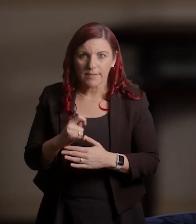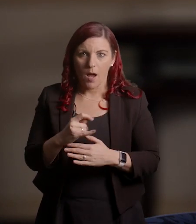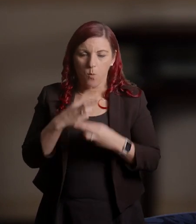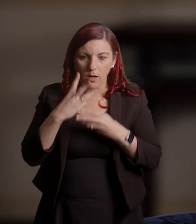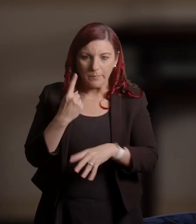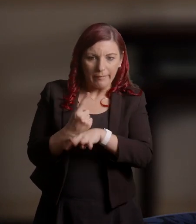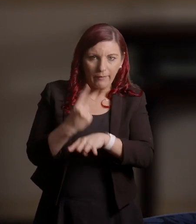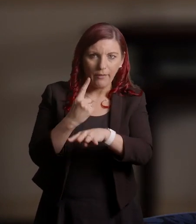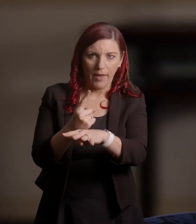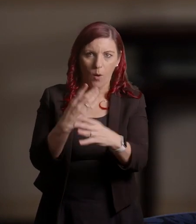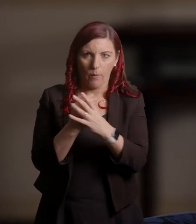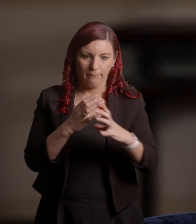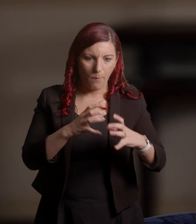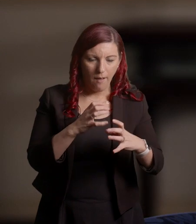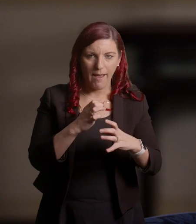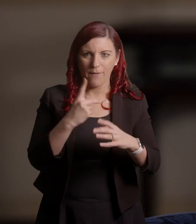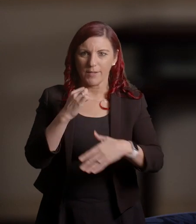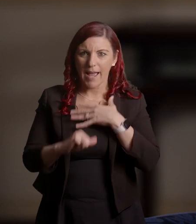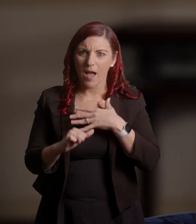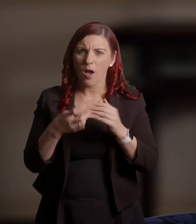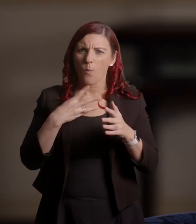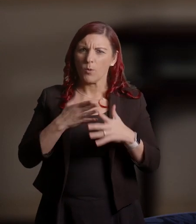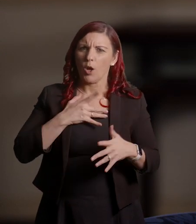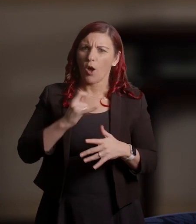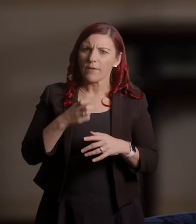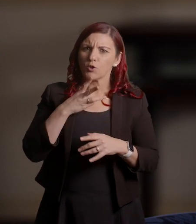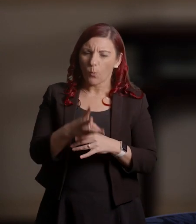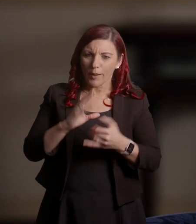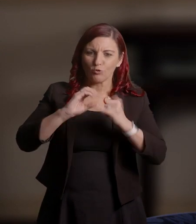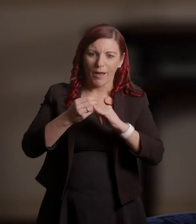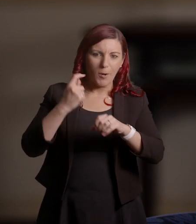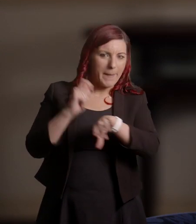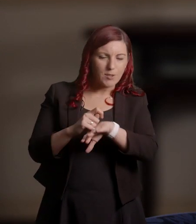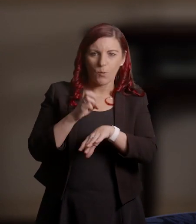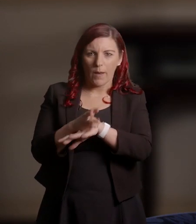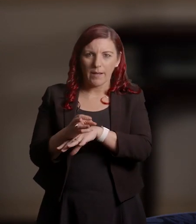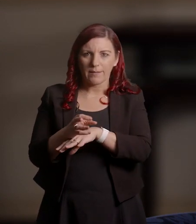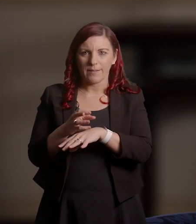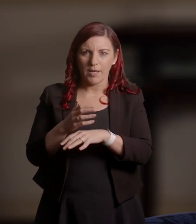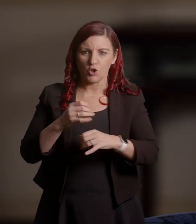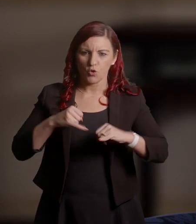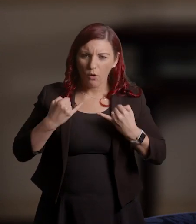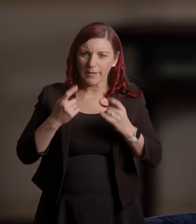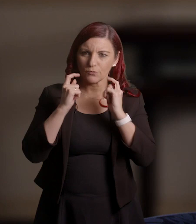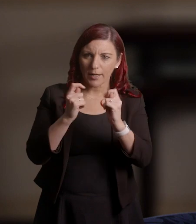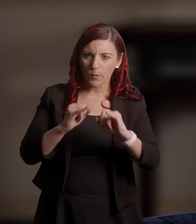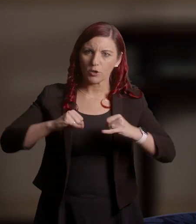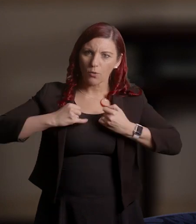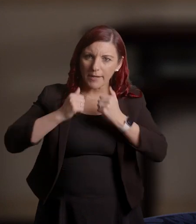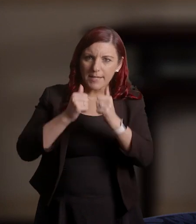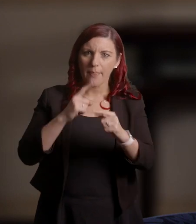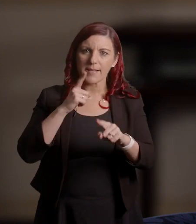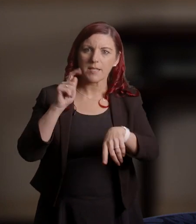wanted to, every single day I wanted to be out with a football. And once you love something, you're going to give it 100%. You'll love going to it, you'll enjoy it,